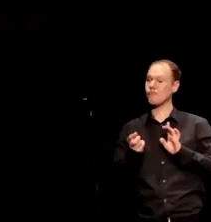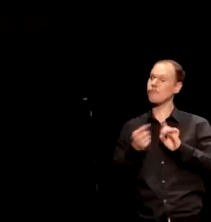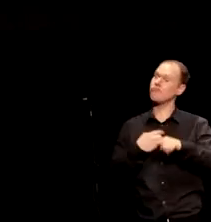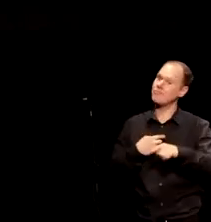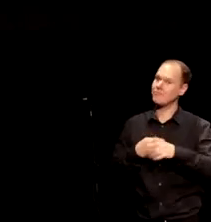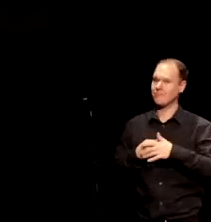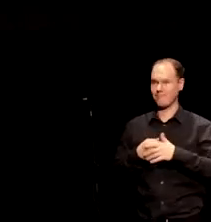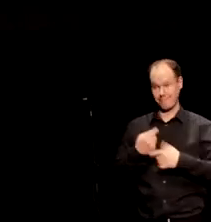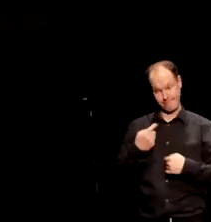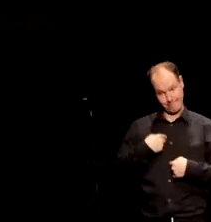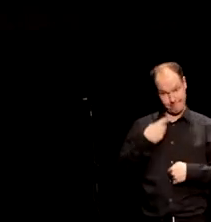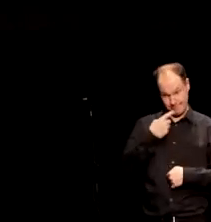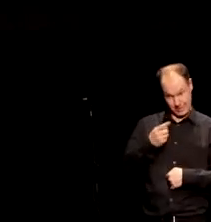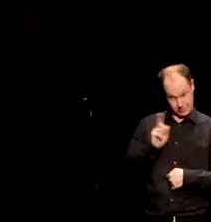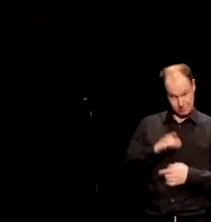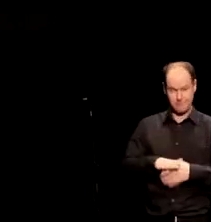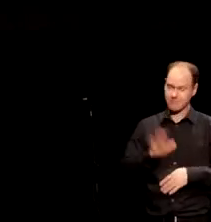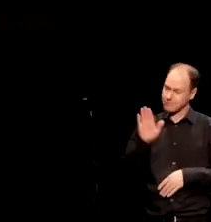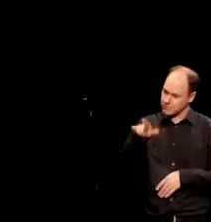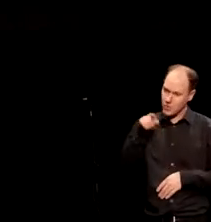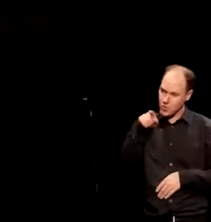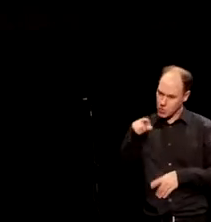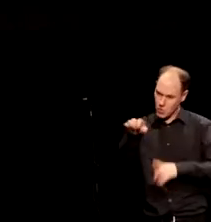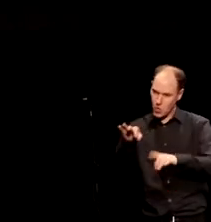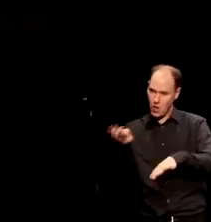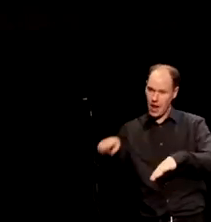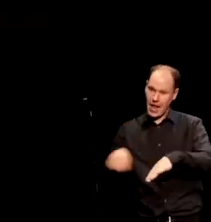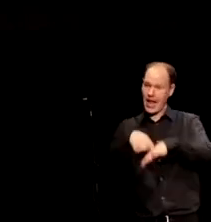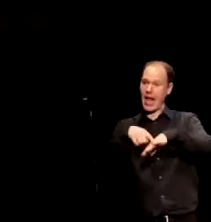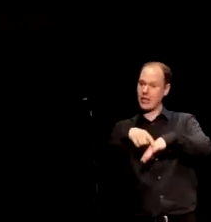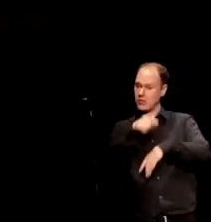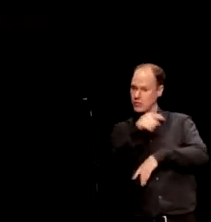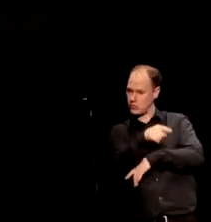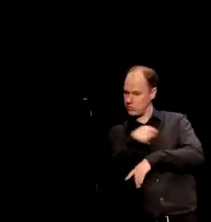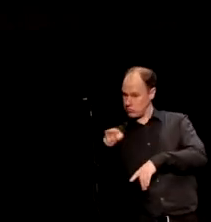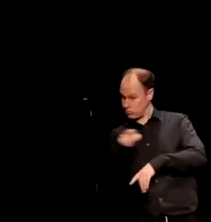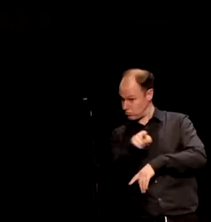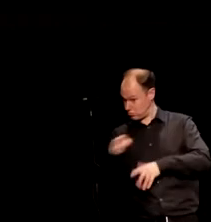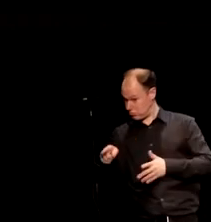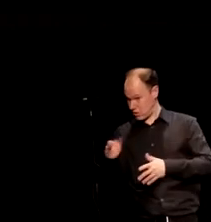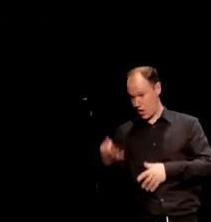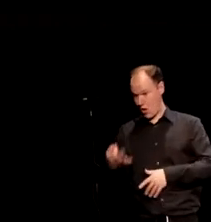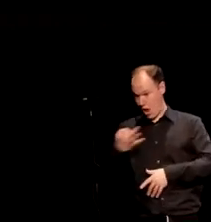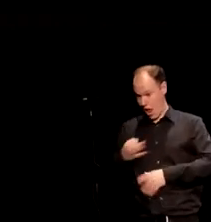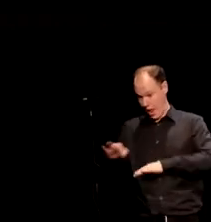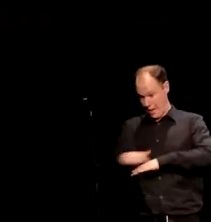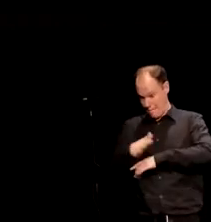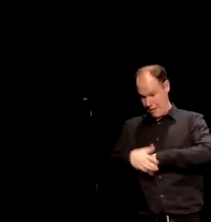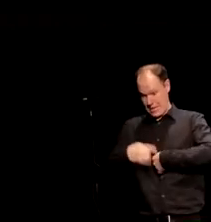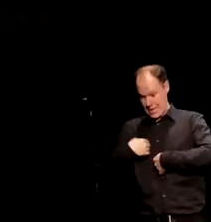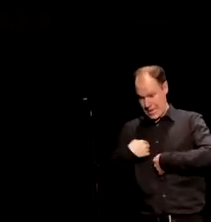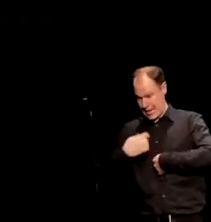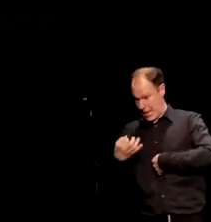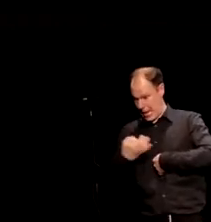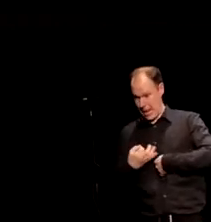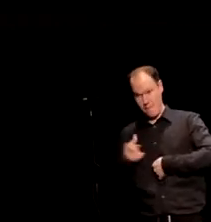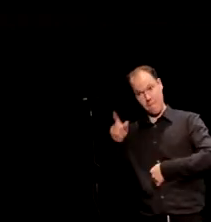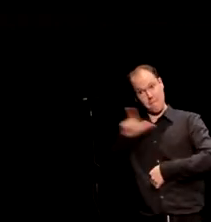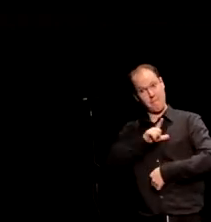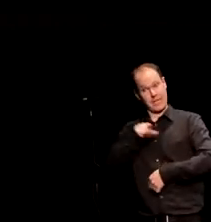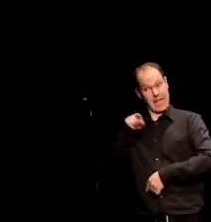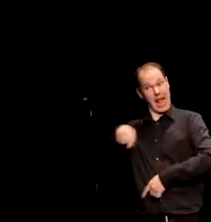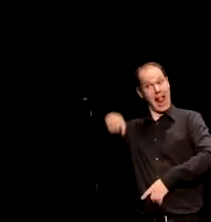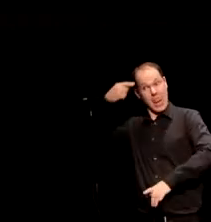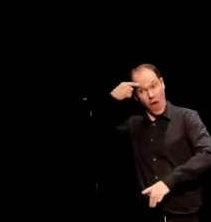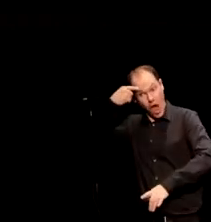I reminded him of his engagement to June, and I told him he offered me marriage because he thought he had wronged me.